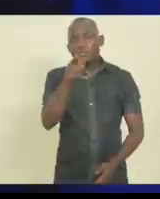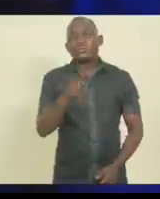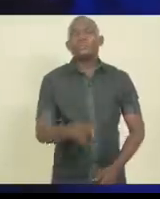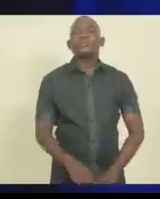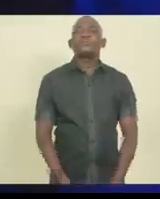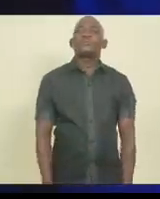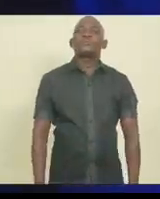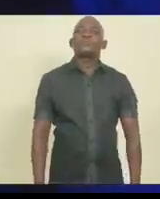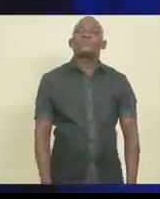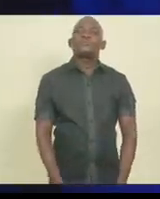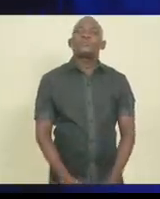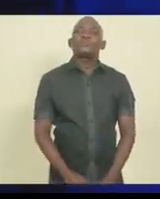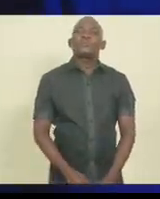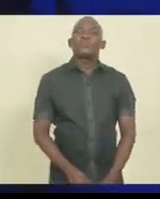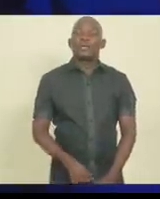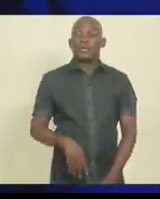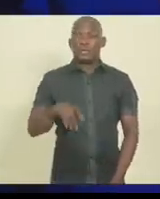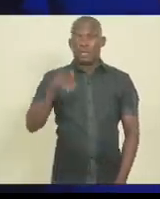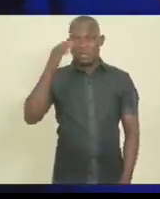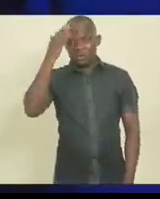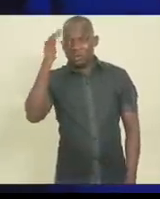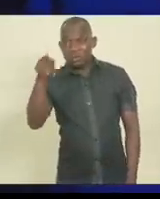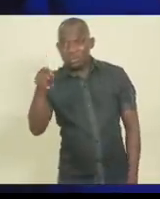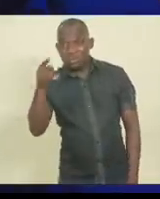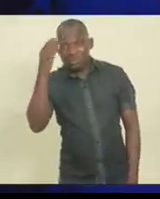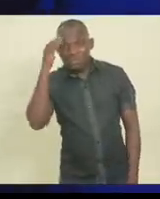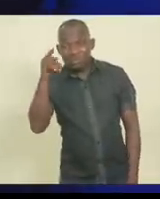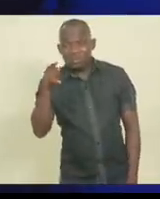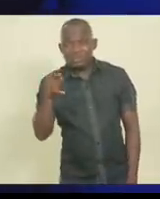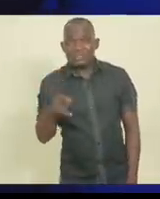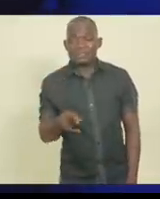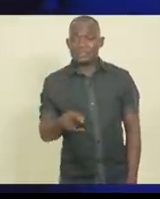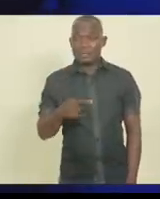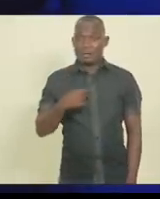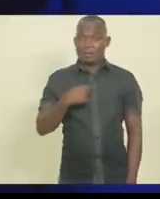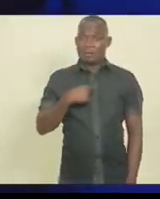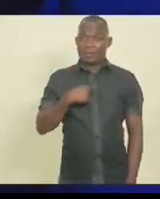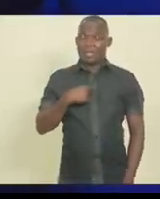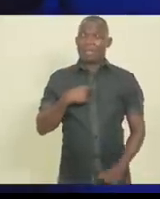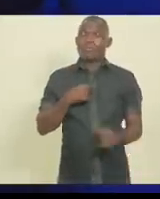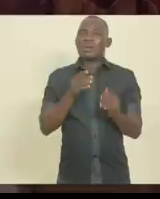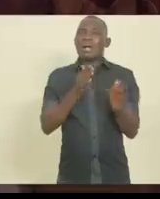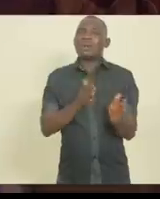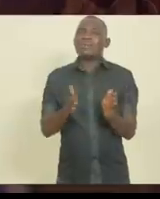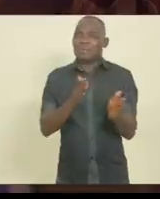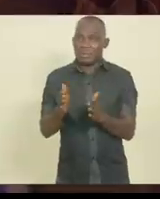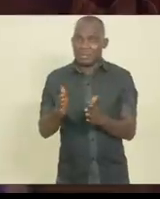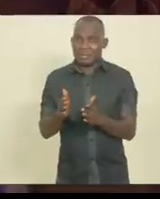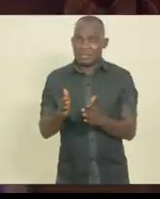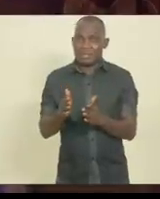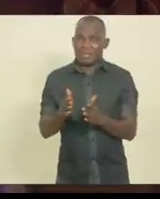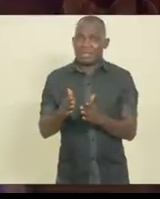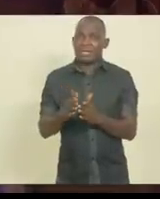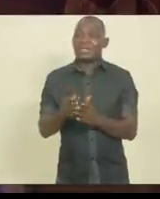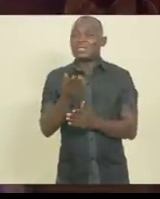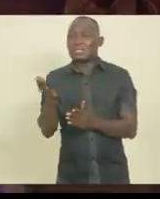I'm going to make arrangements to send you some provisions and a little money to get